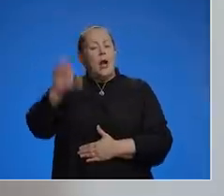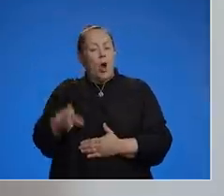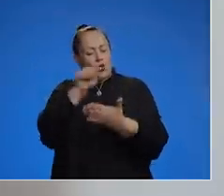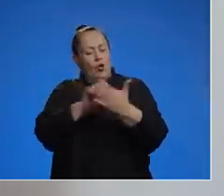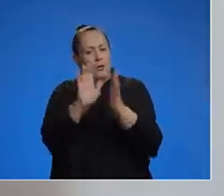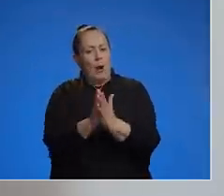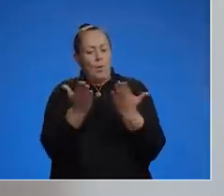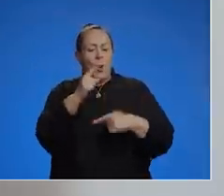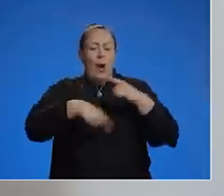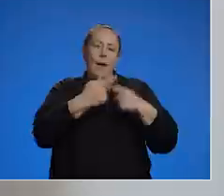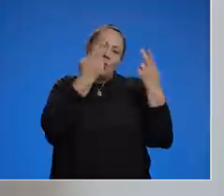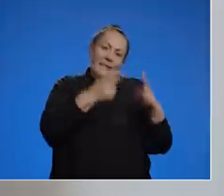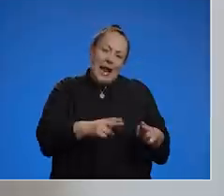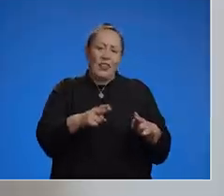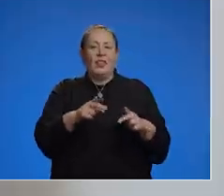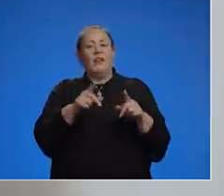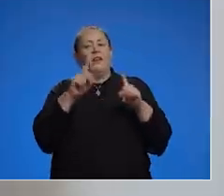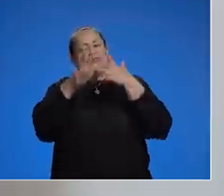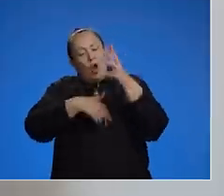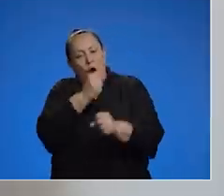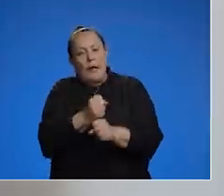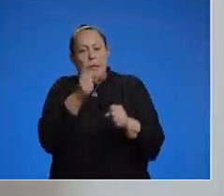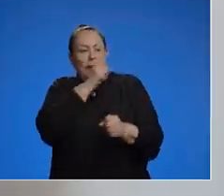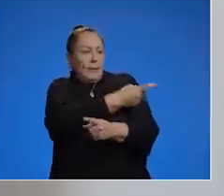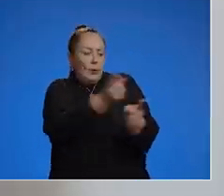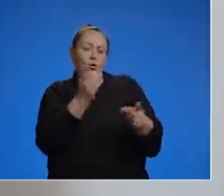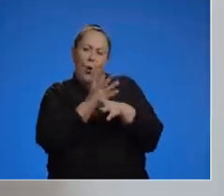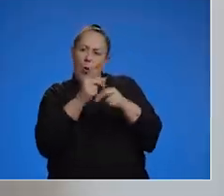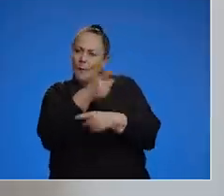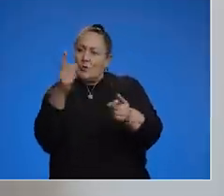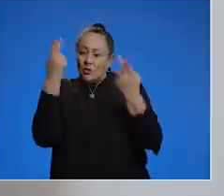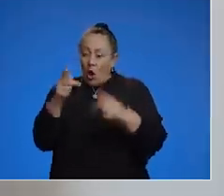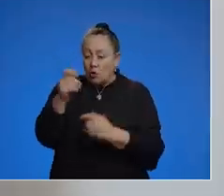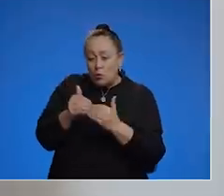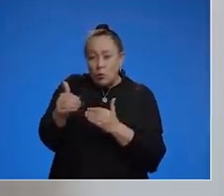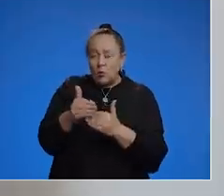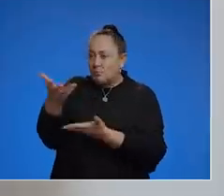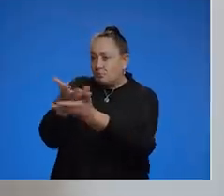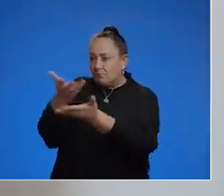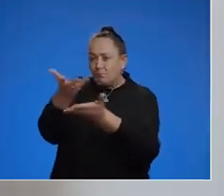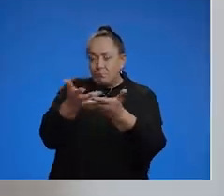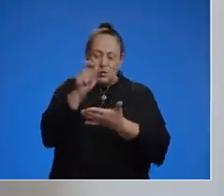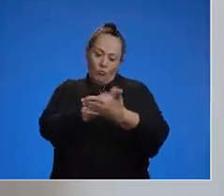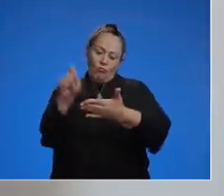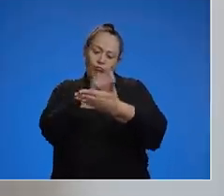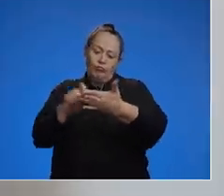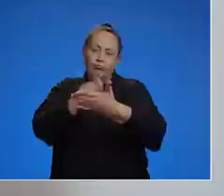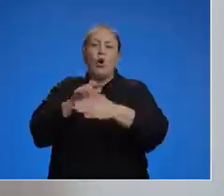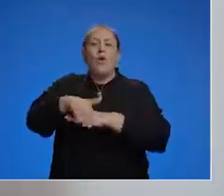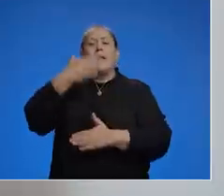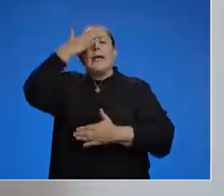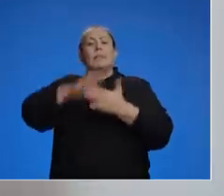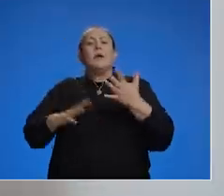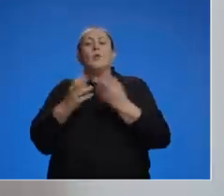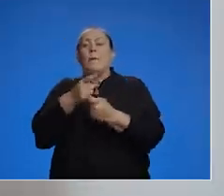on death and dying. And she worked with terminally ill people. And this book was very much based on her experience with terminally